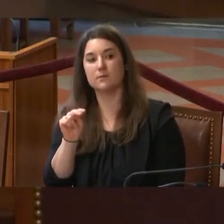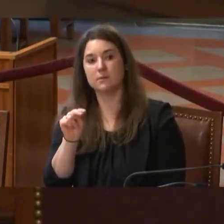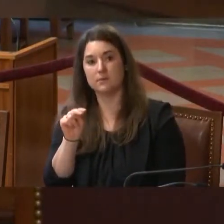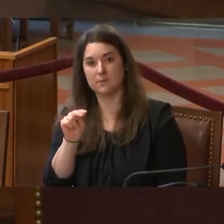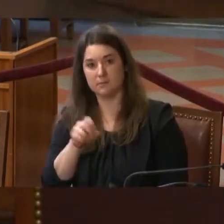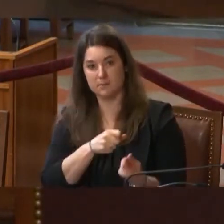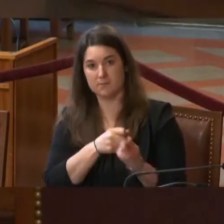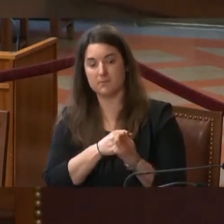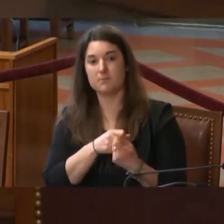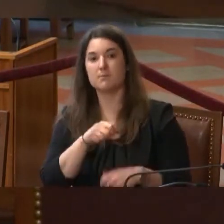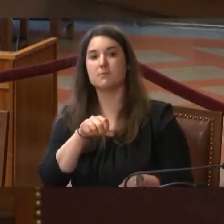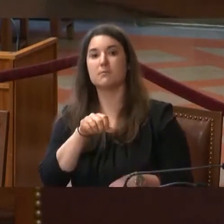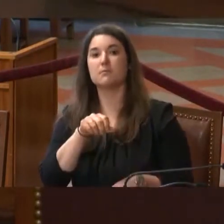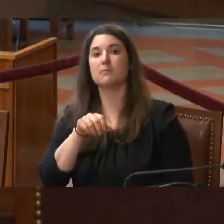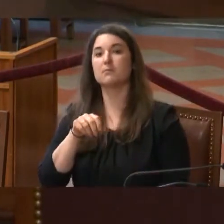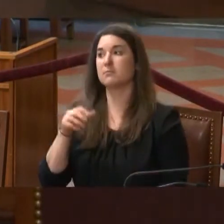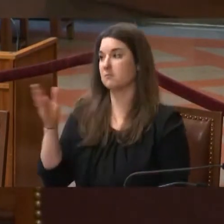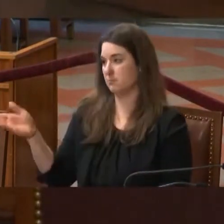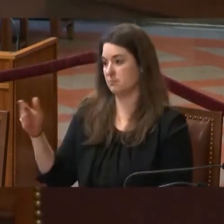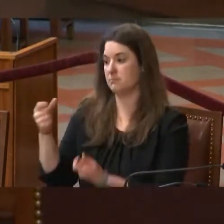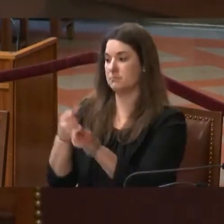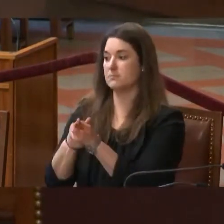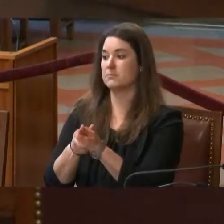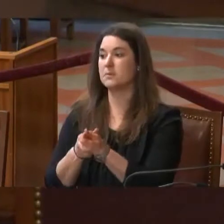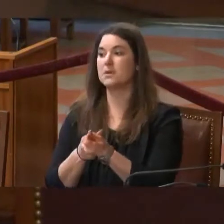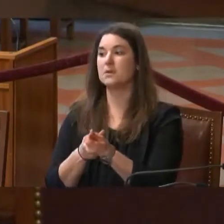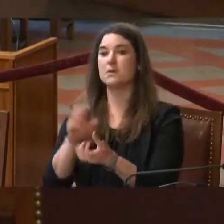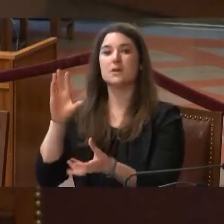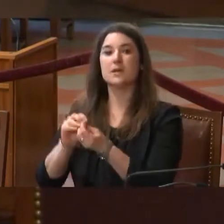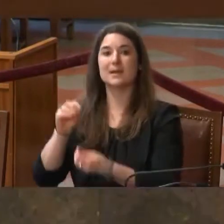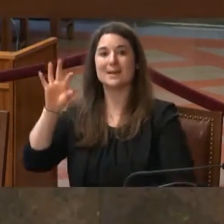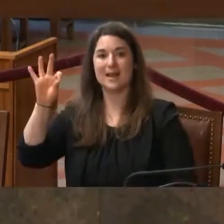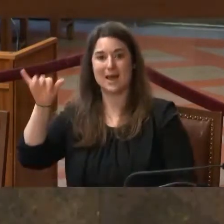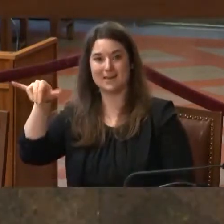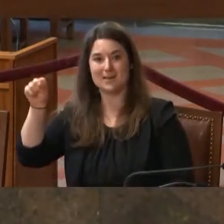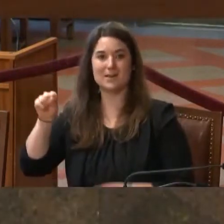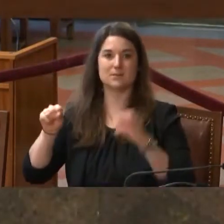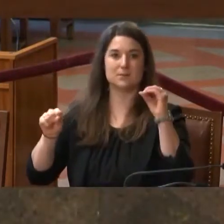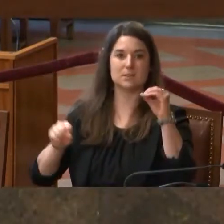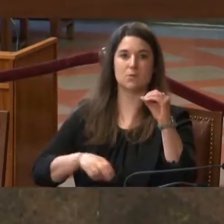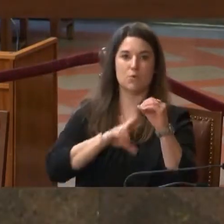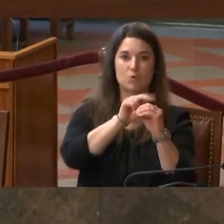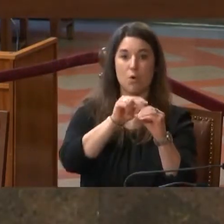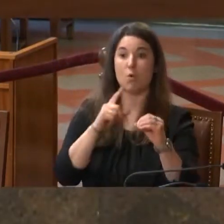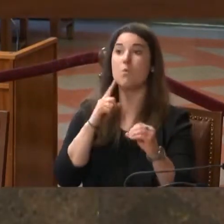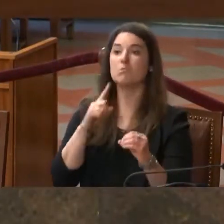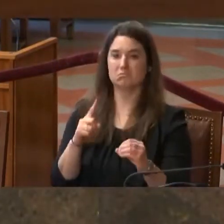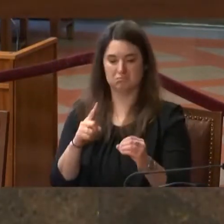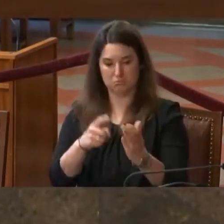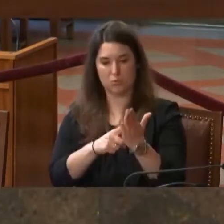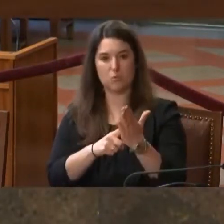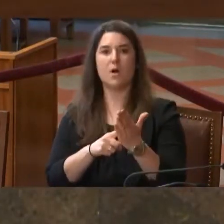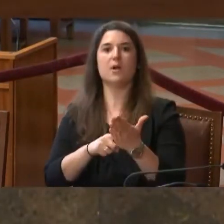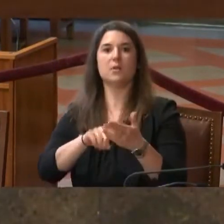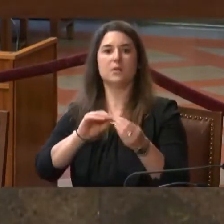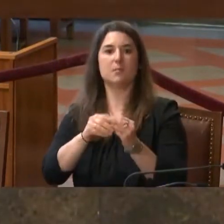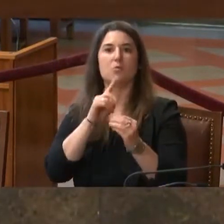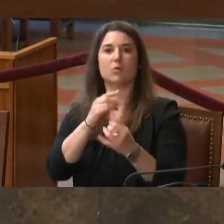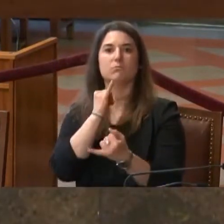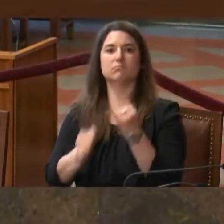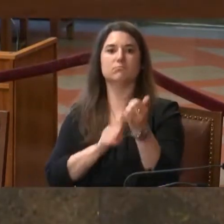Aye. Mrs. Kelsmith, President. Aye. Ayes 9, no 0. The bills having received the legally required number of votes are finally